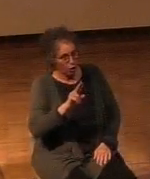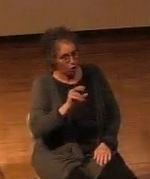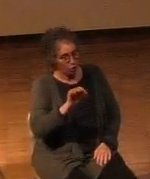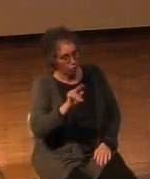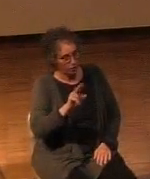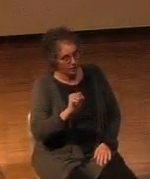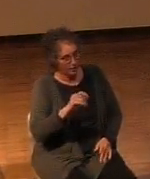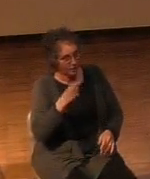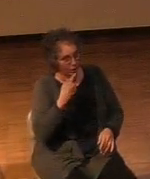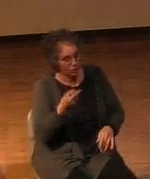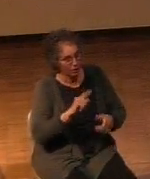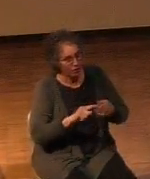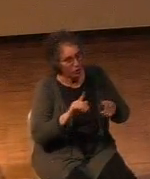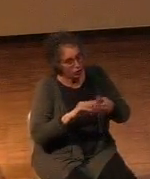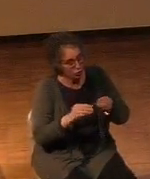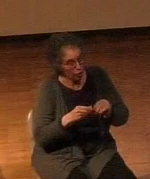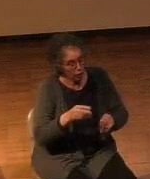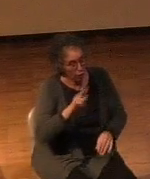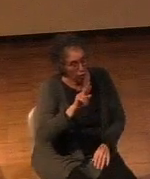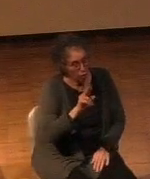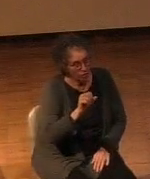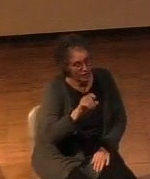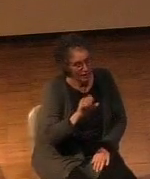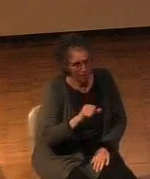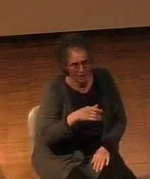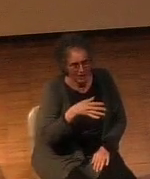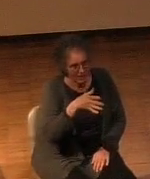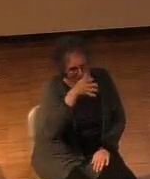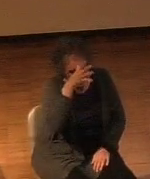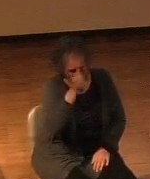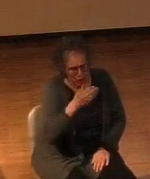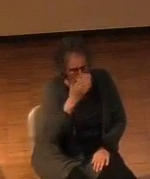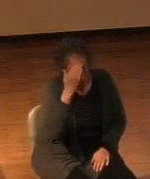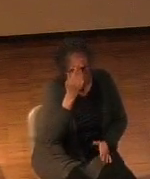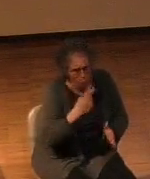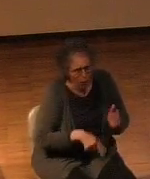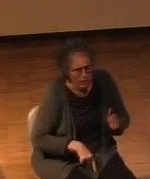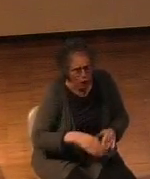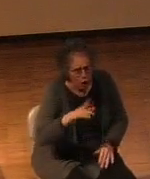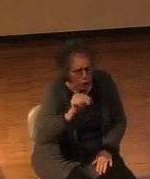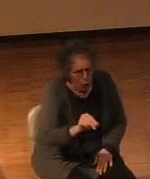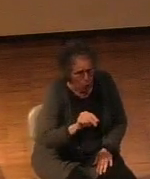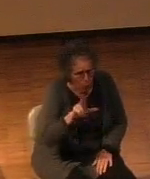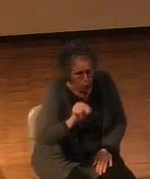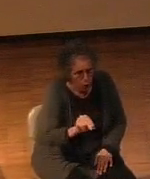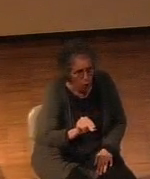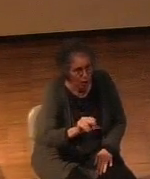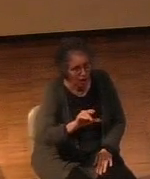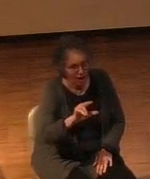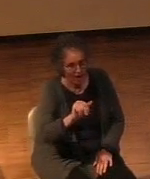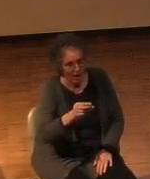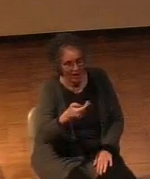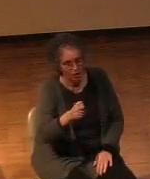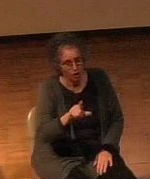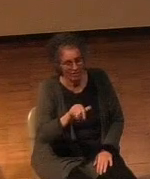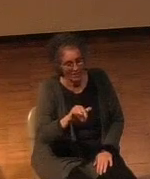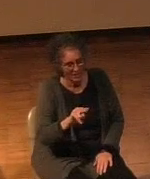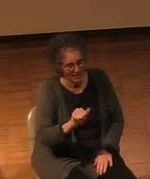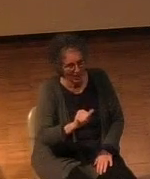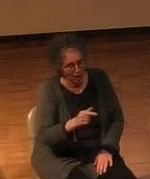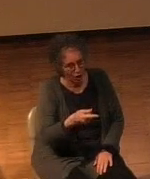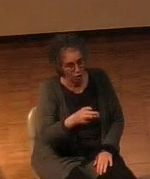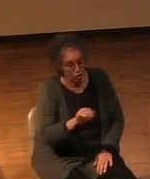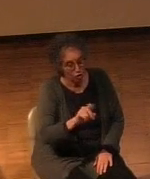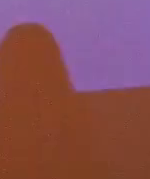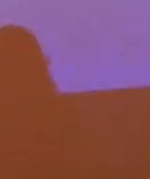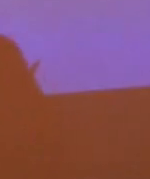story. Rufus could have been like, Dad, you know what? No, no. Angelina Grimke, famous 19th century